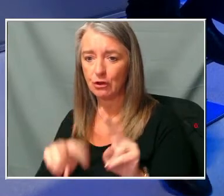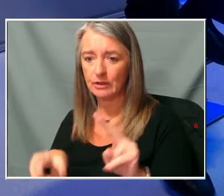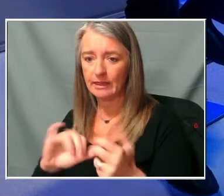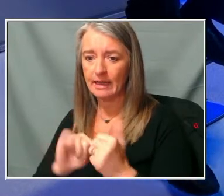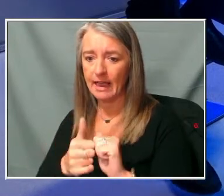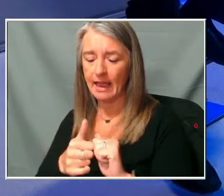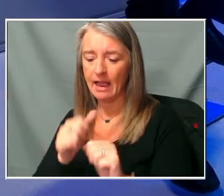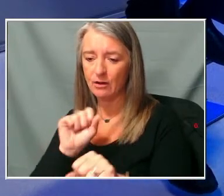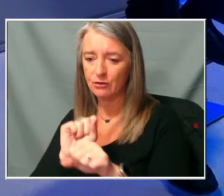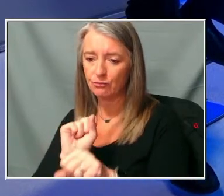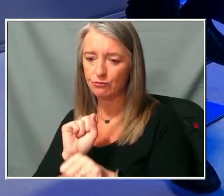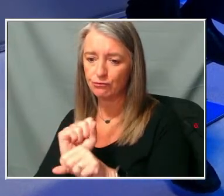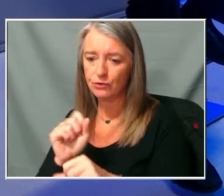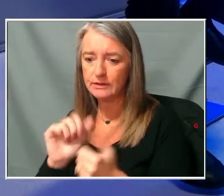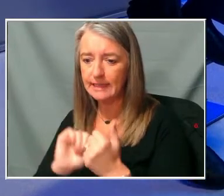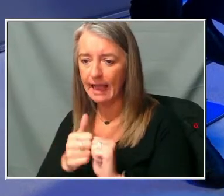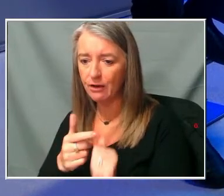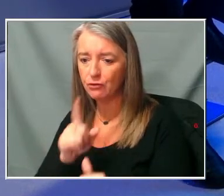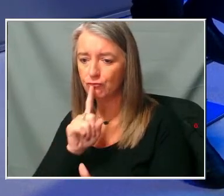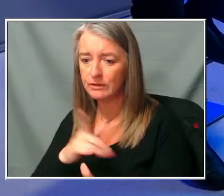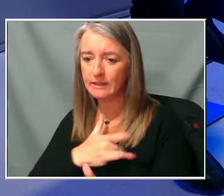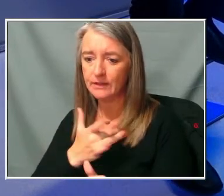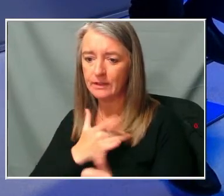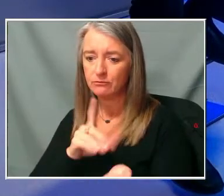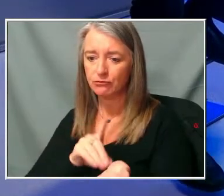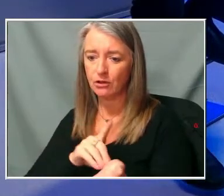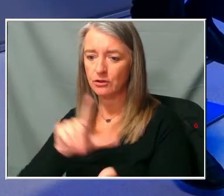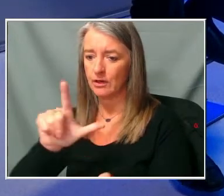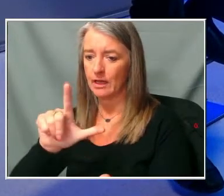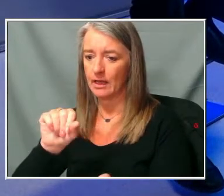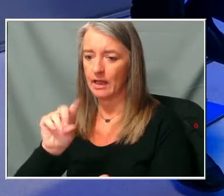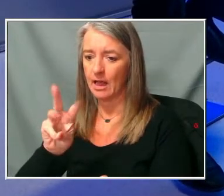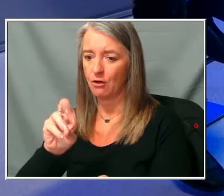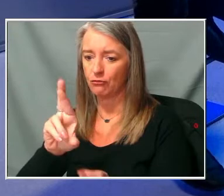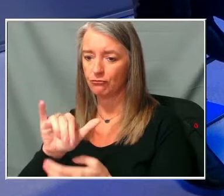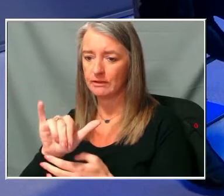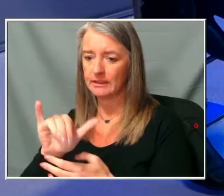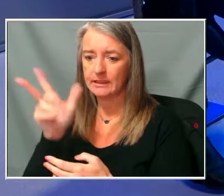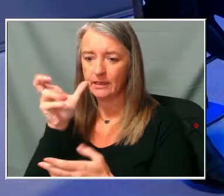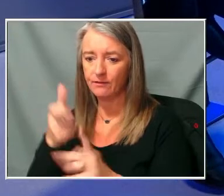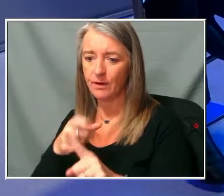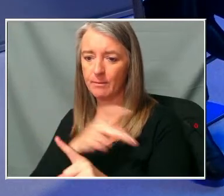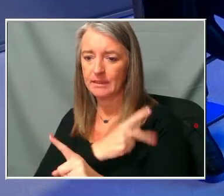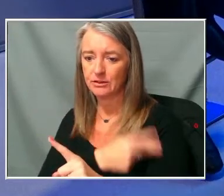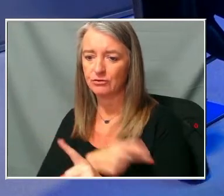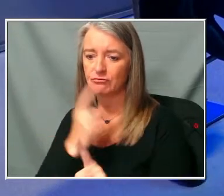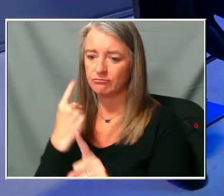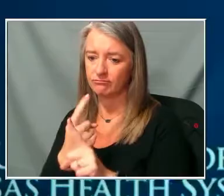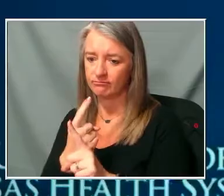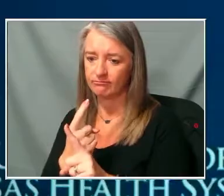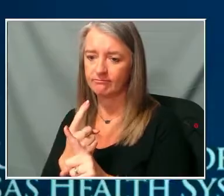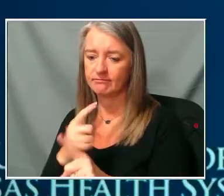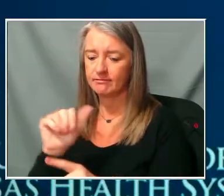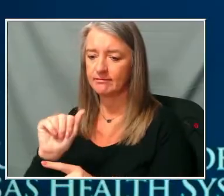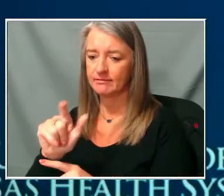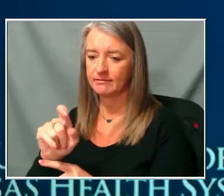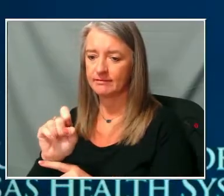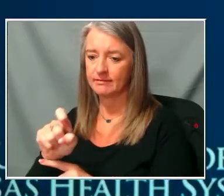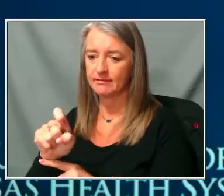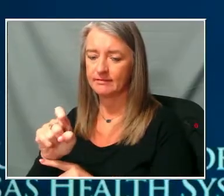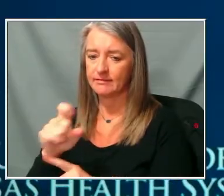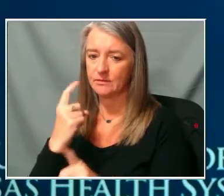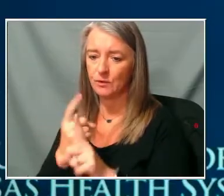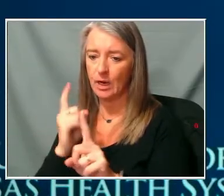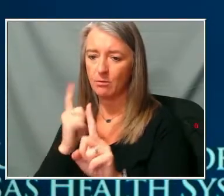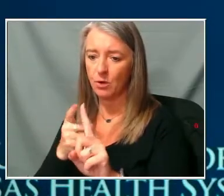really feel quite differently, don't you, Dr. Lowry? And I'm sure you hear that from a lot of your patients. Yeah, no, that's absolutely true. And I think Alex is right on point